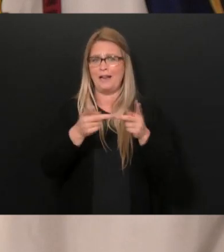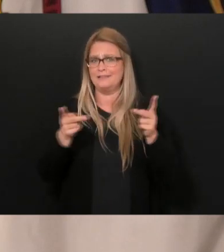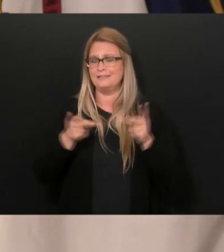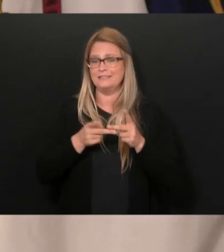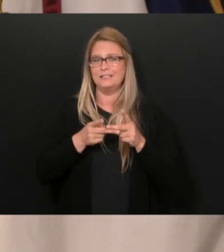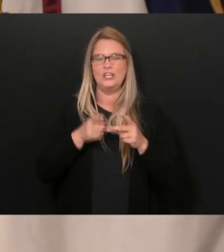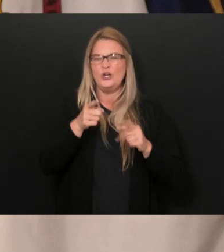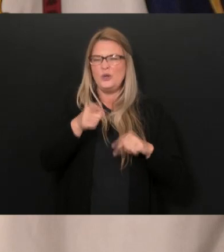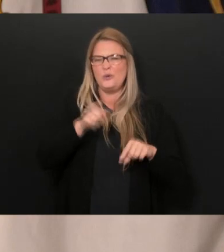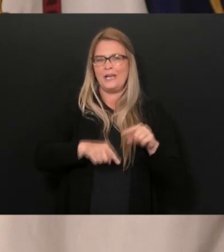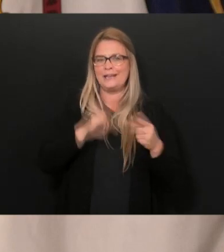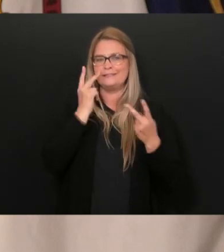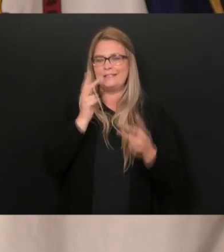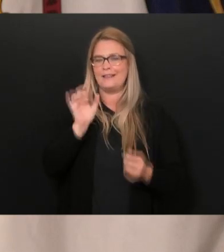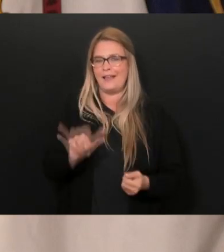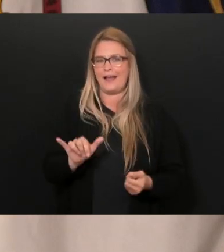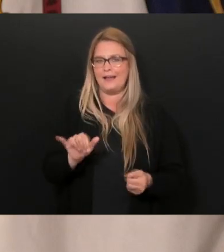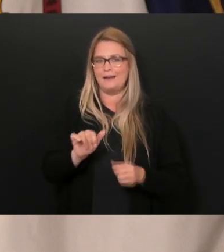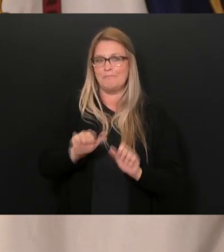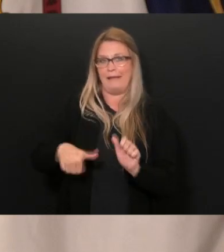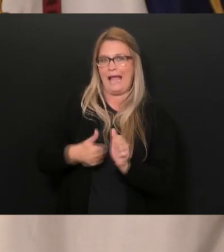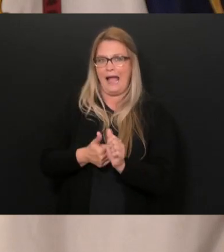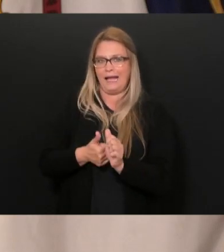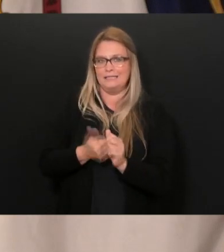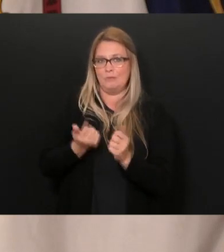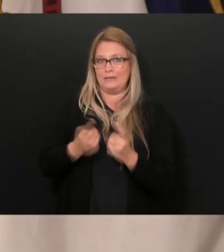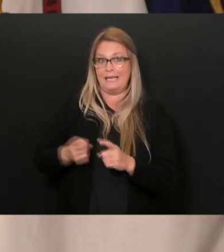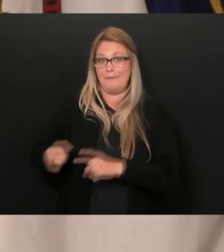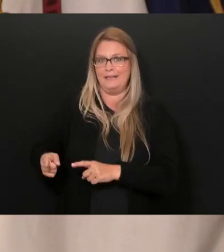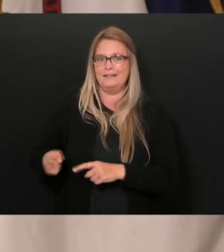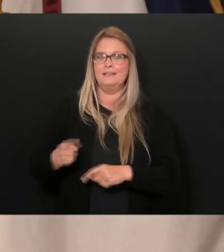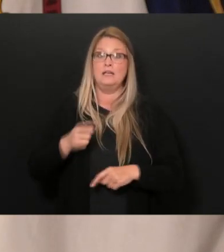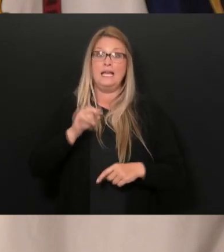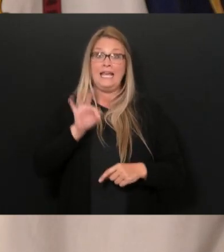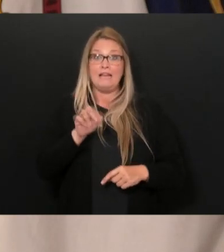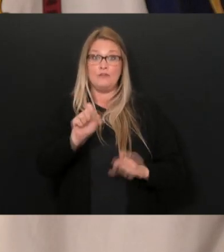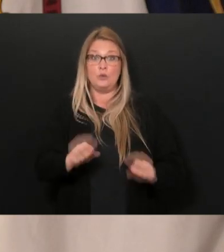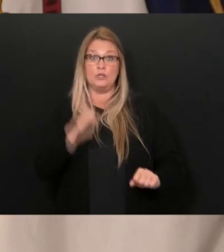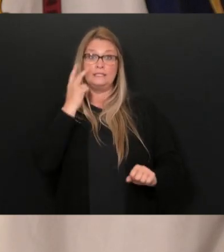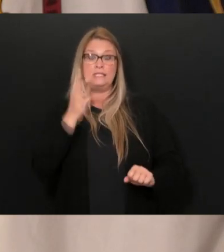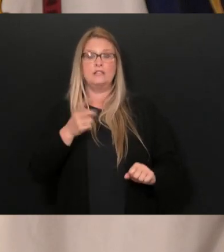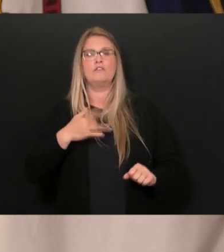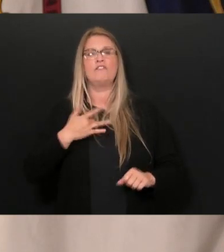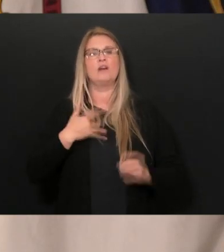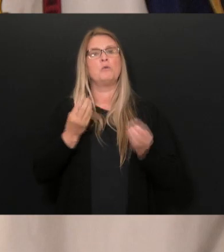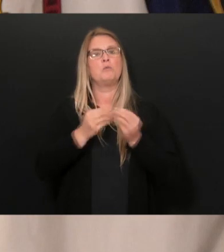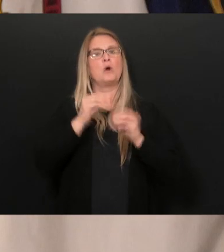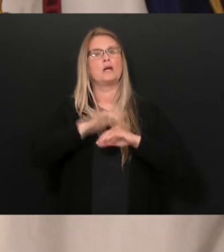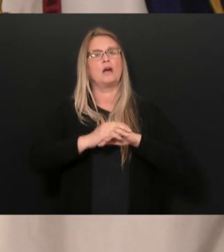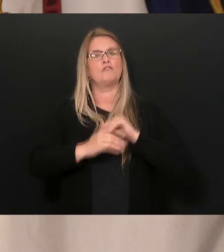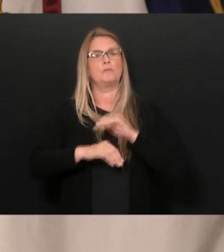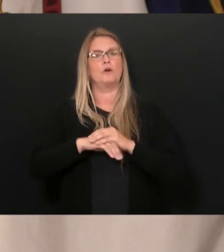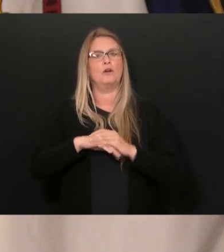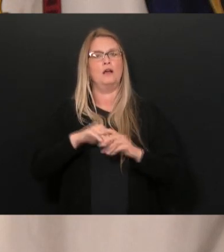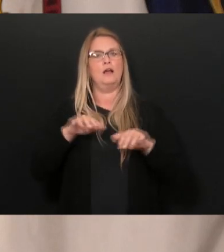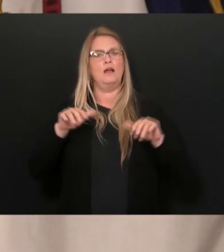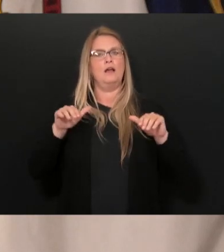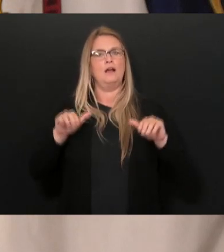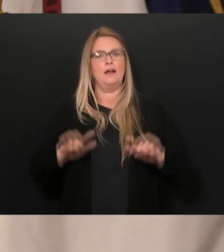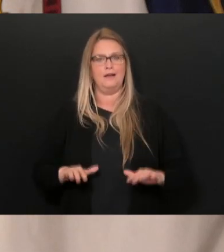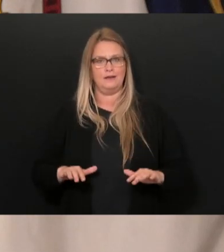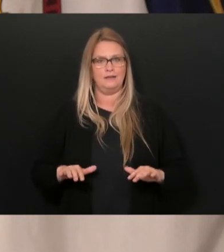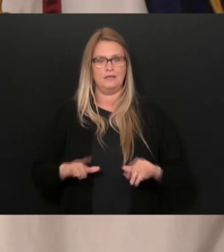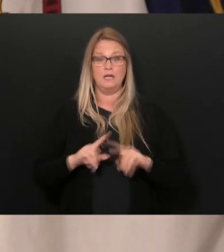can't see all of that that's going on. If you could see it all, you would probably feel more comforted and everything.